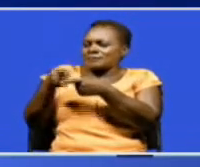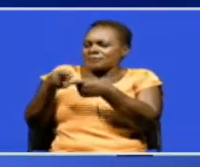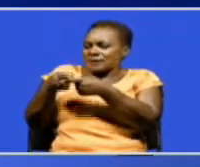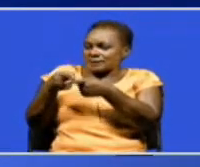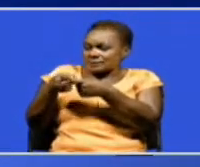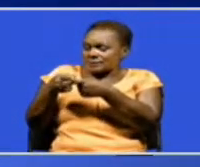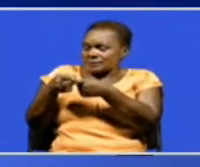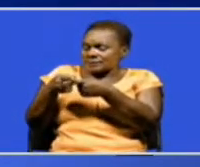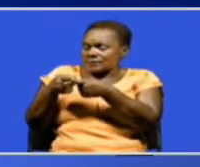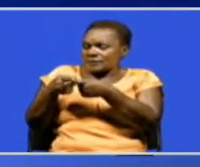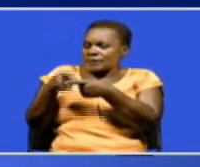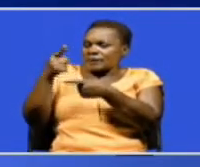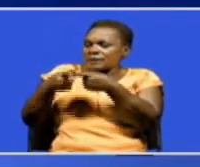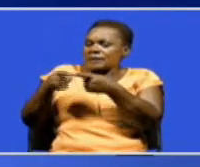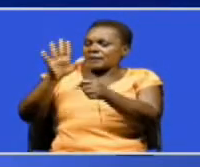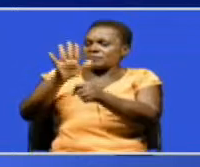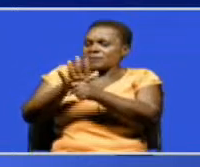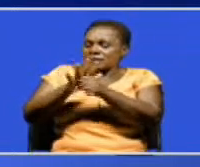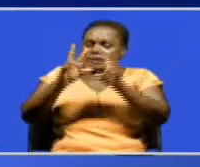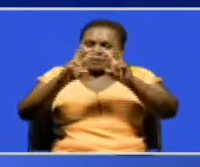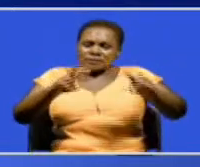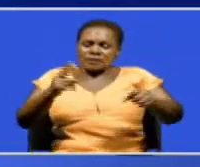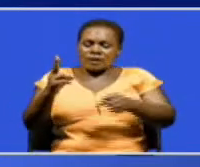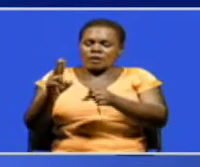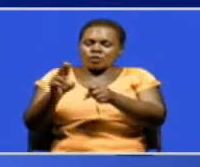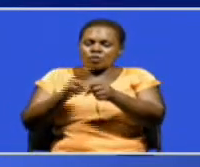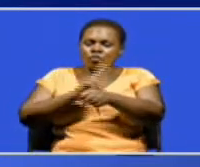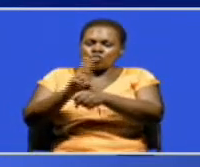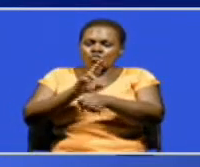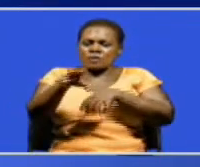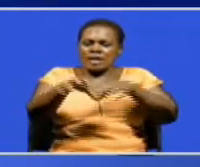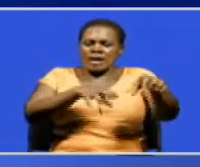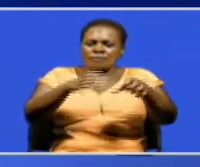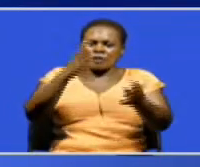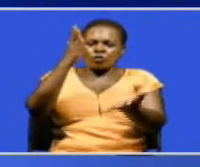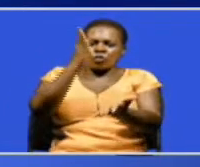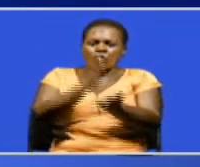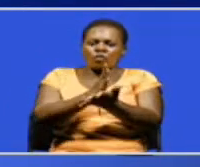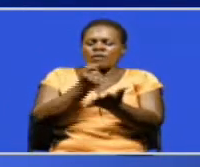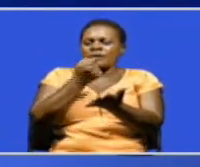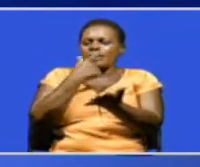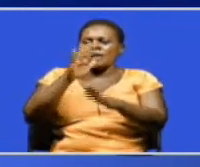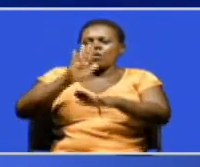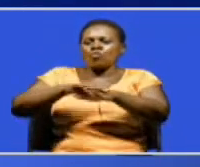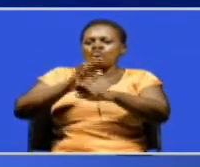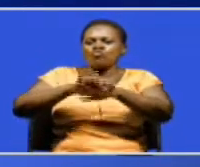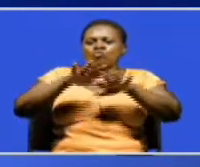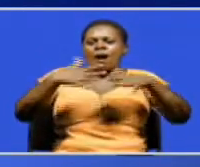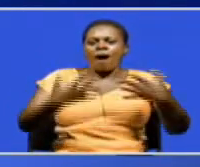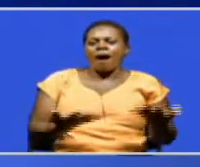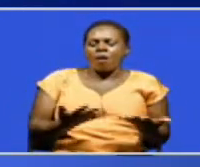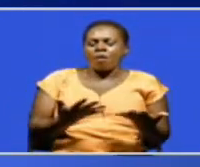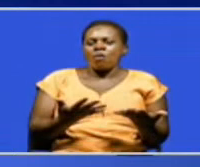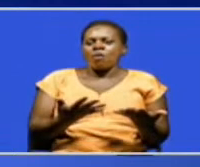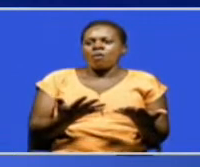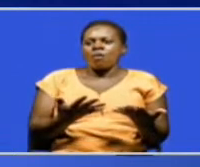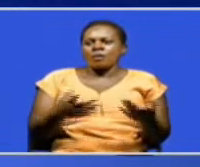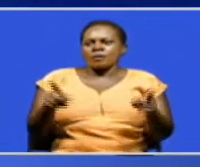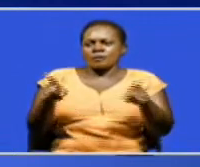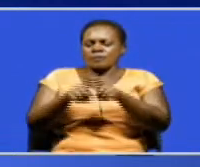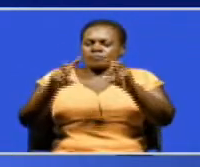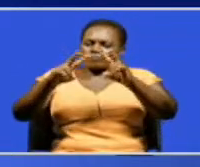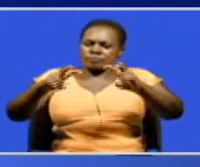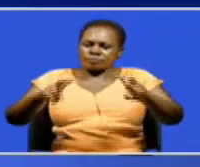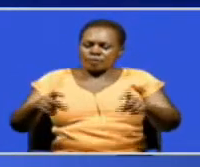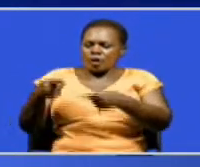is. For ages, medical researchers have been using animals to verify safety of medicines and vaccines. Besides biomedical